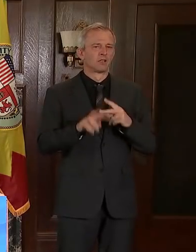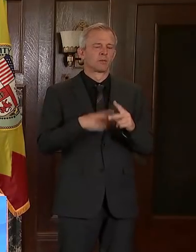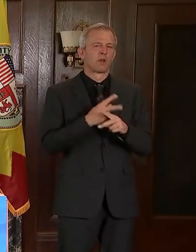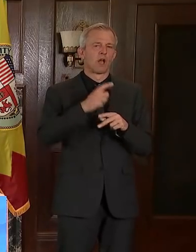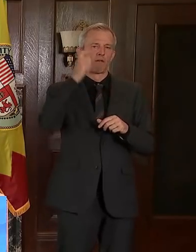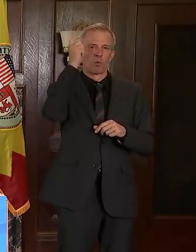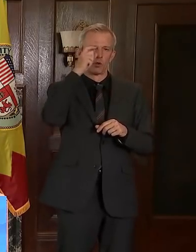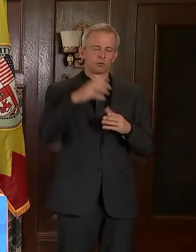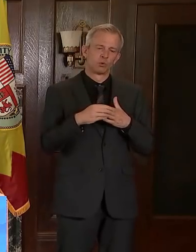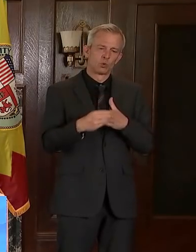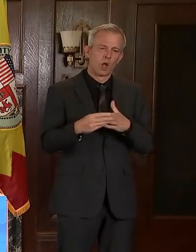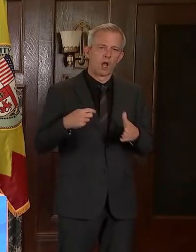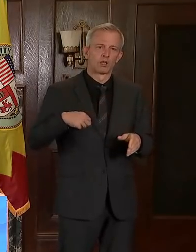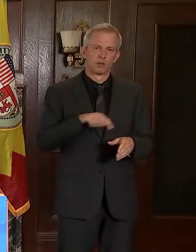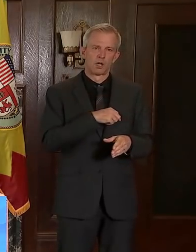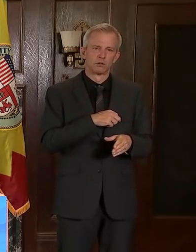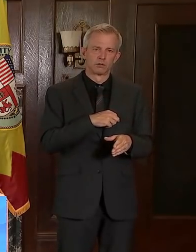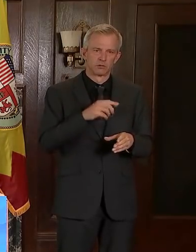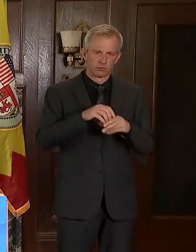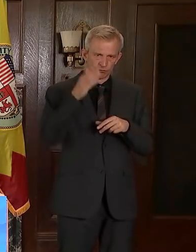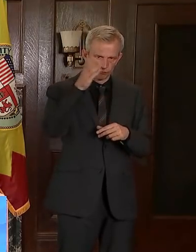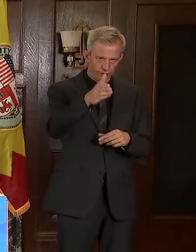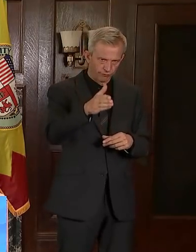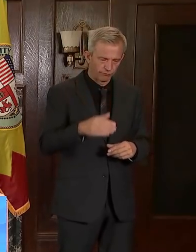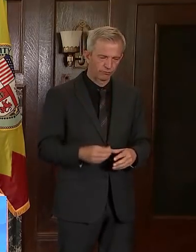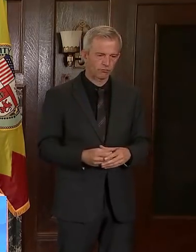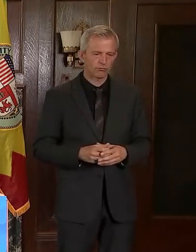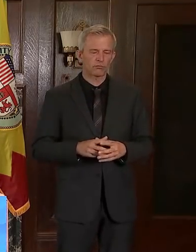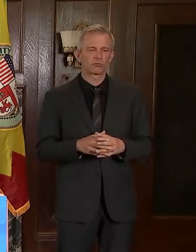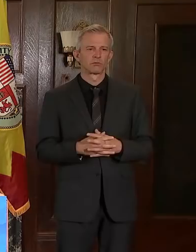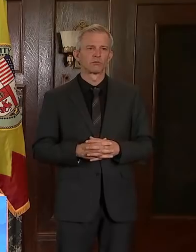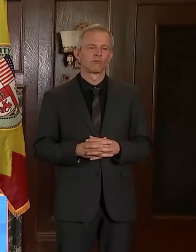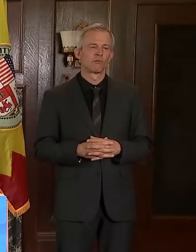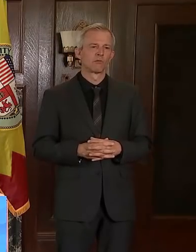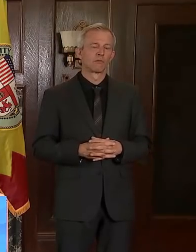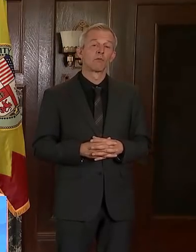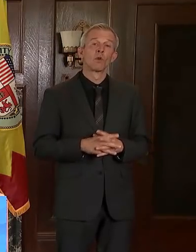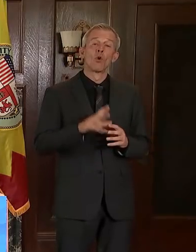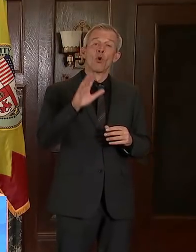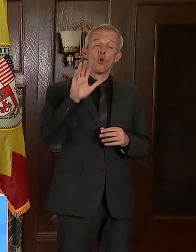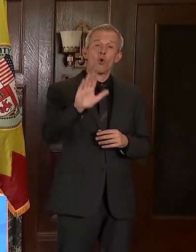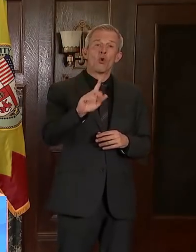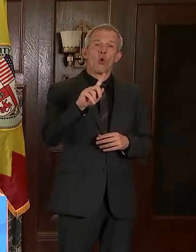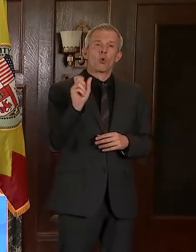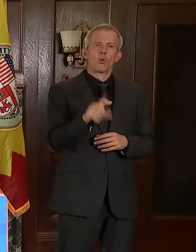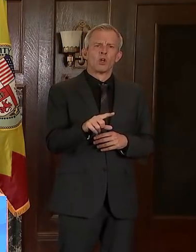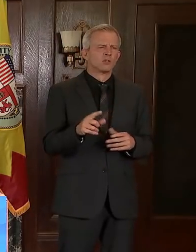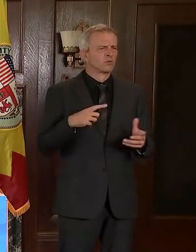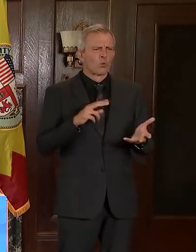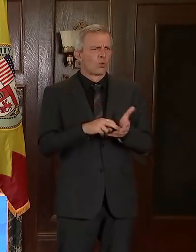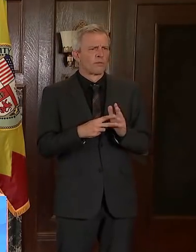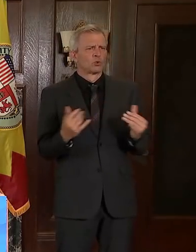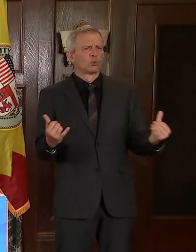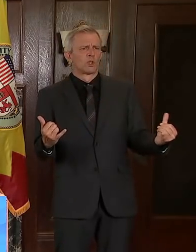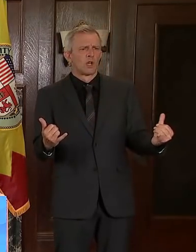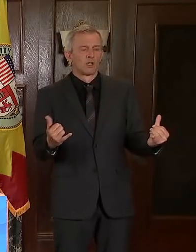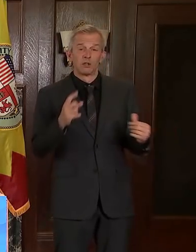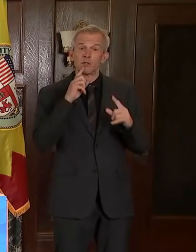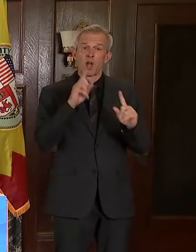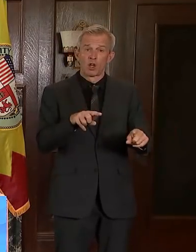the days moving ahead. The honest answer to your question of what this means today is